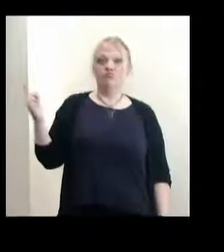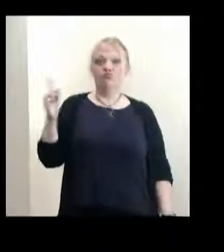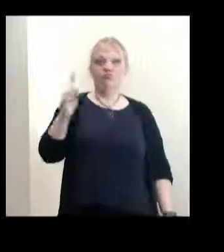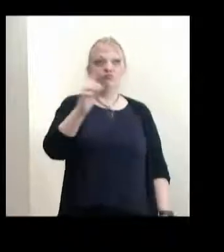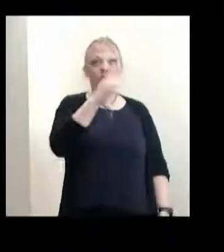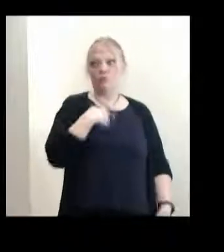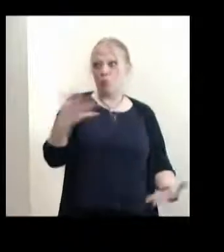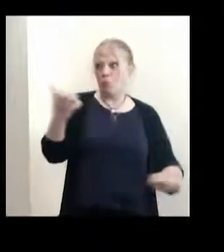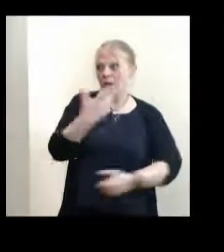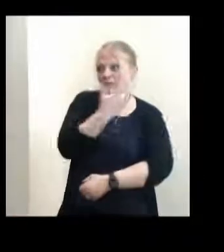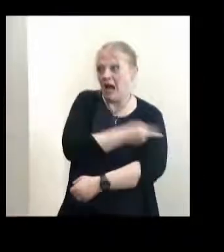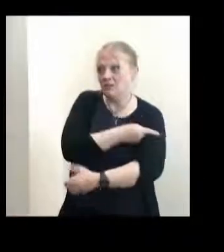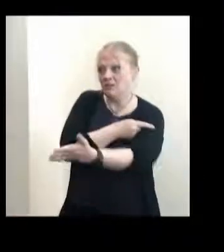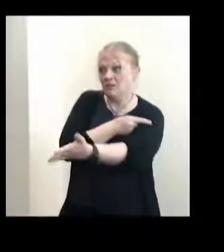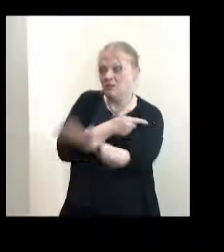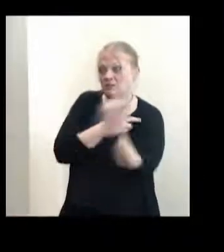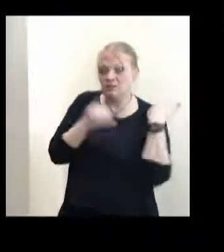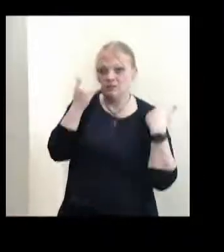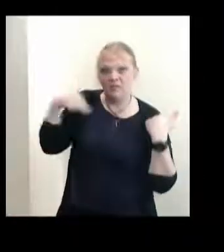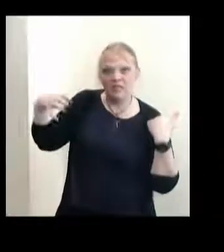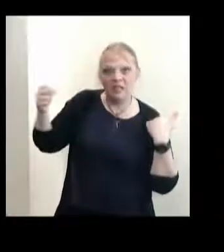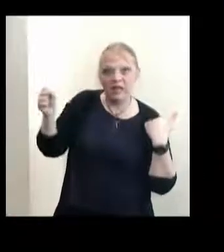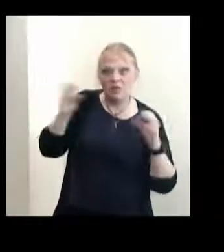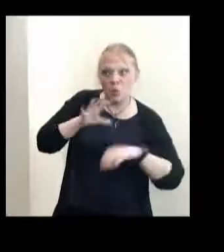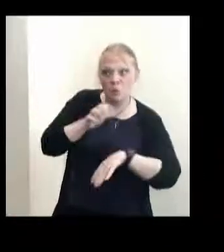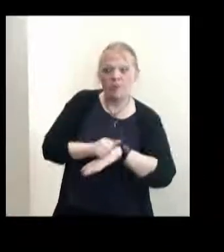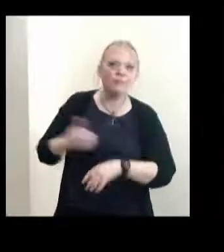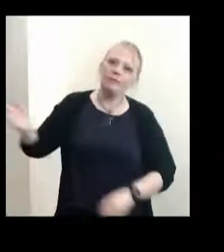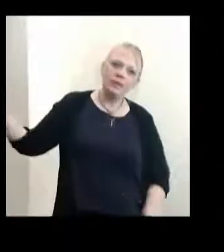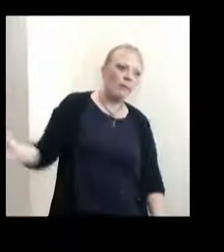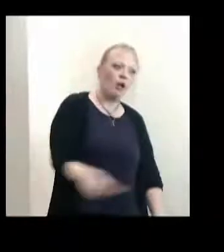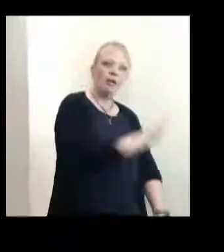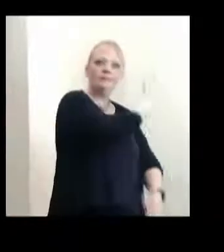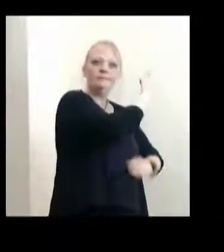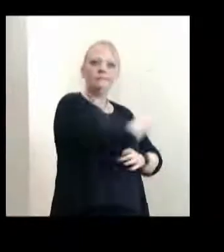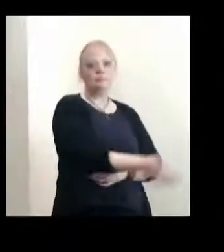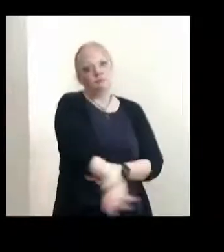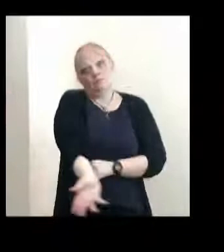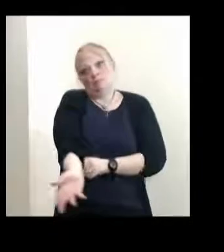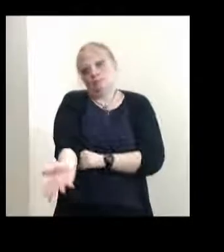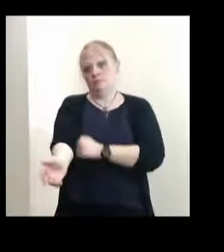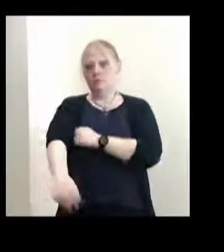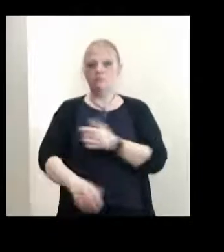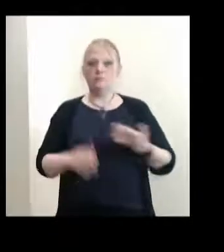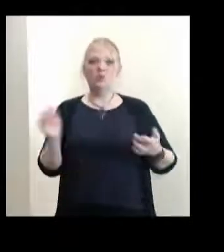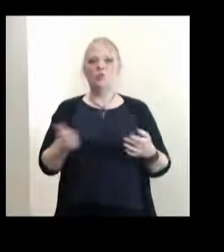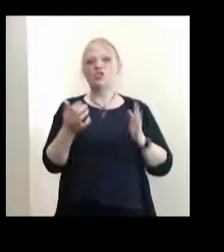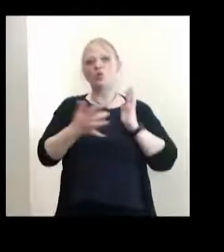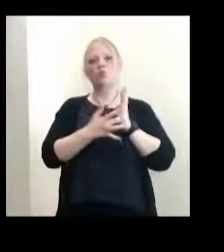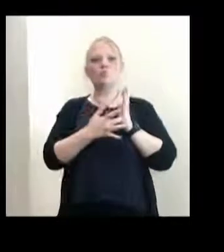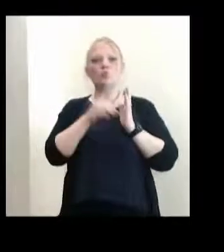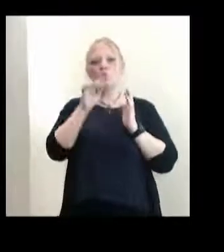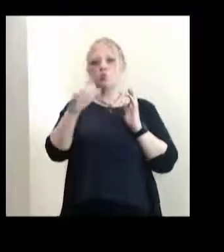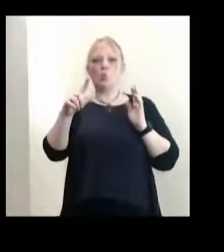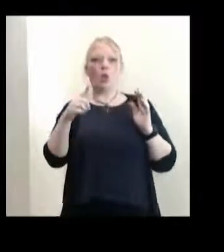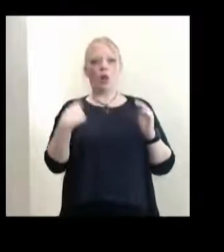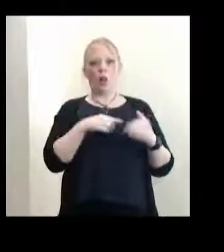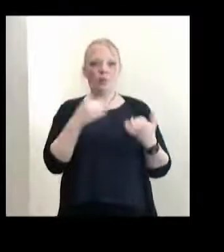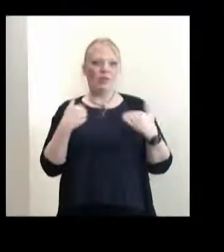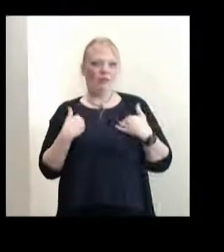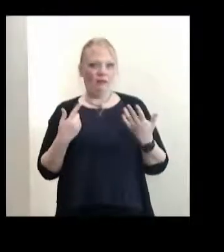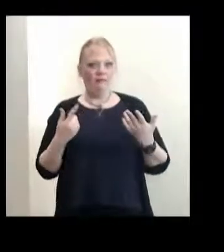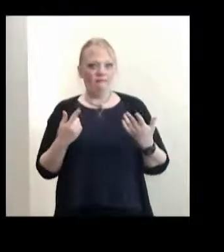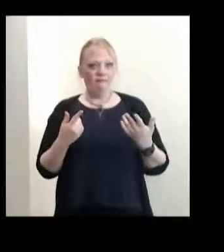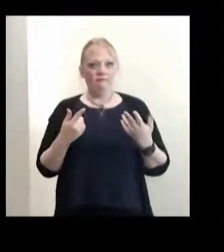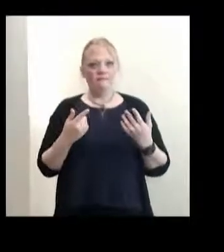want to get vaccinated? If they did and they didn't have an appointment, we brought them in. So this is another tool we have in our tool belt, in addition